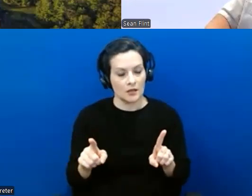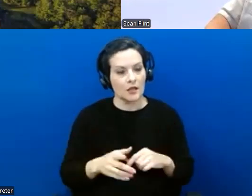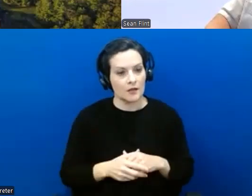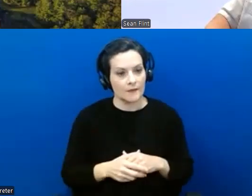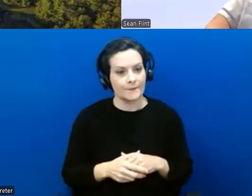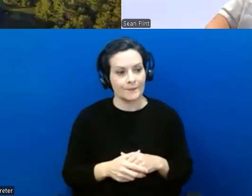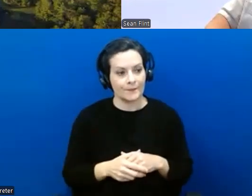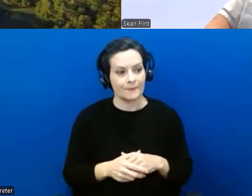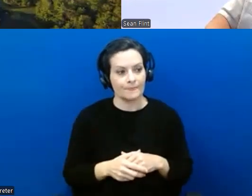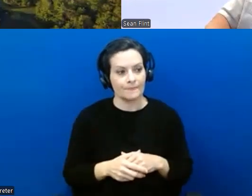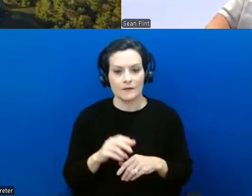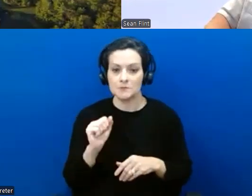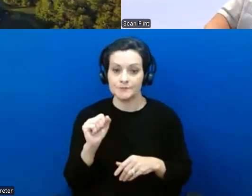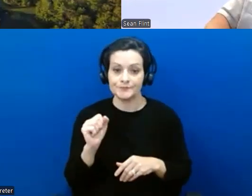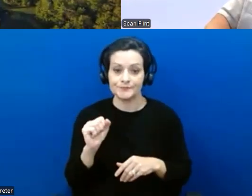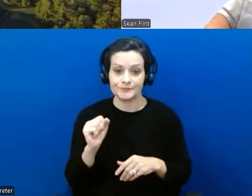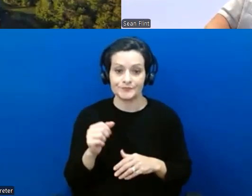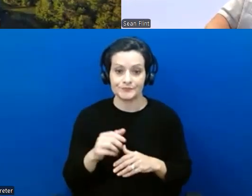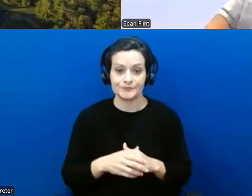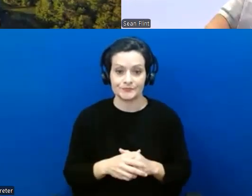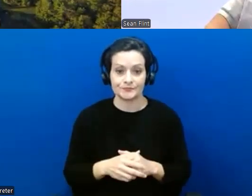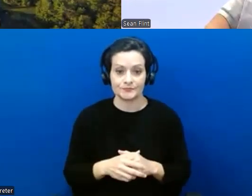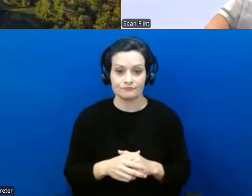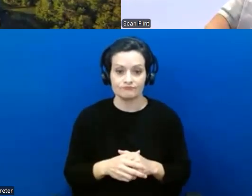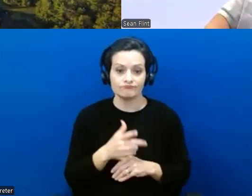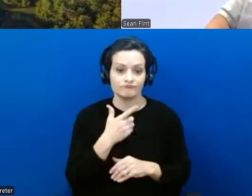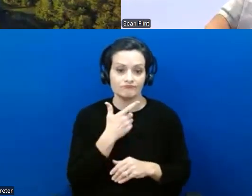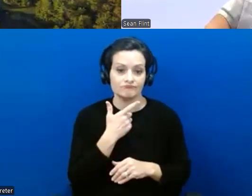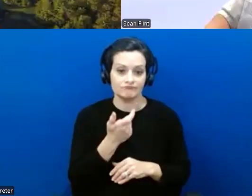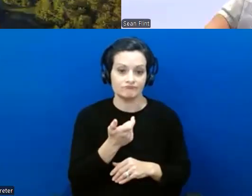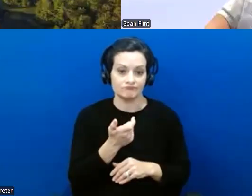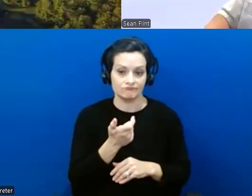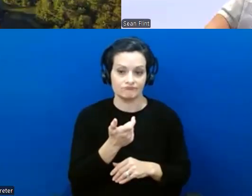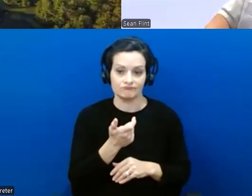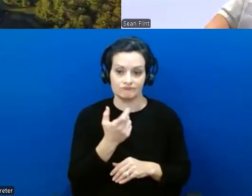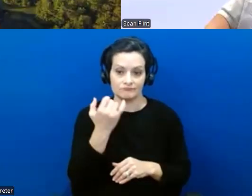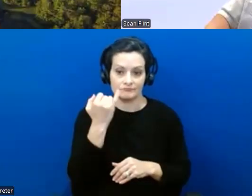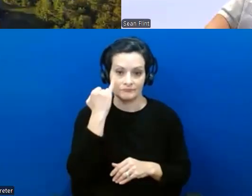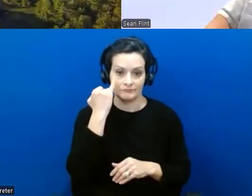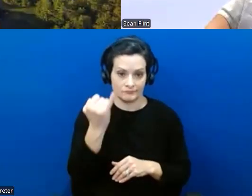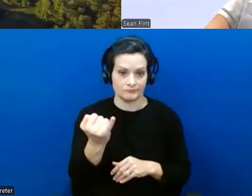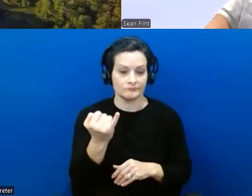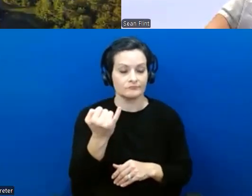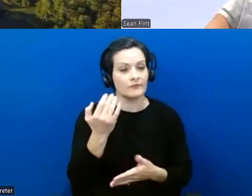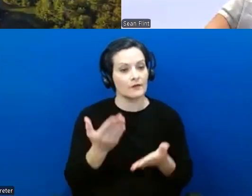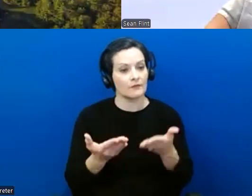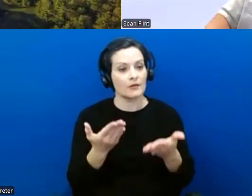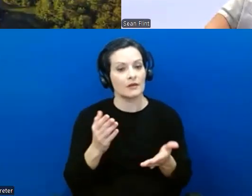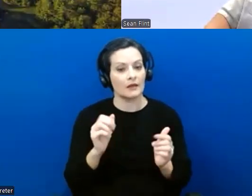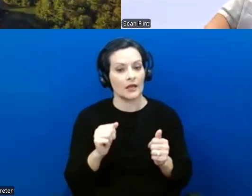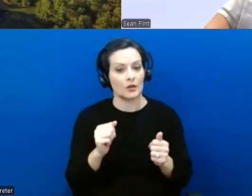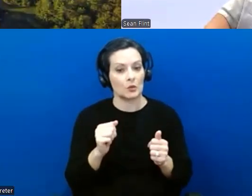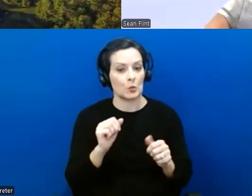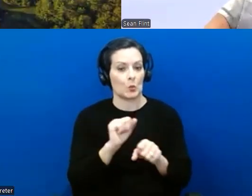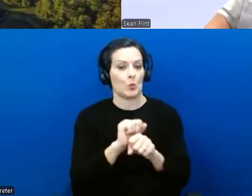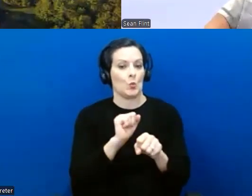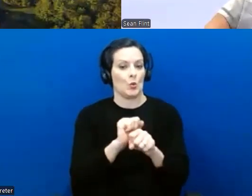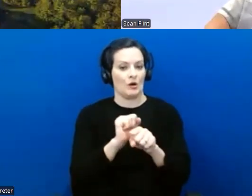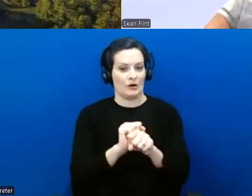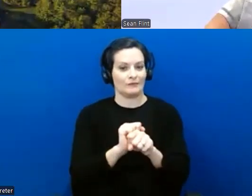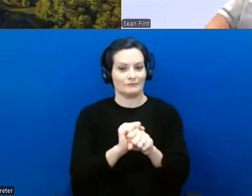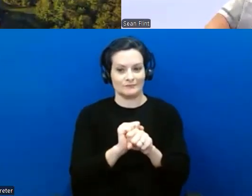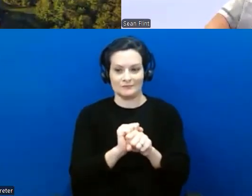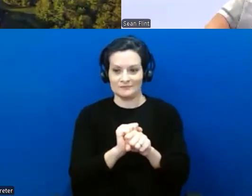think that it could definitely be an interesting idea and probably work. And maybe I'll look more into this Adventure